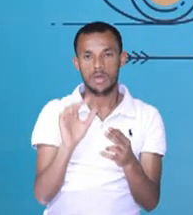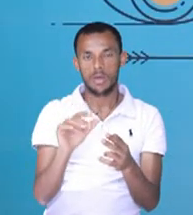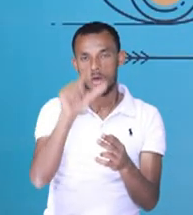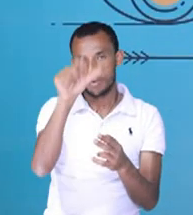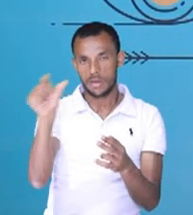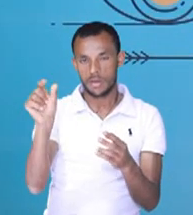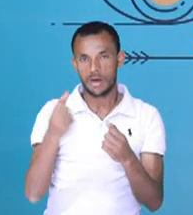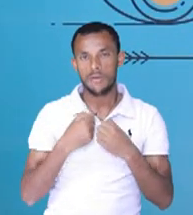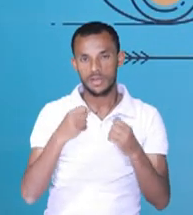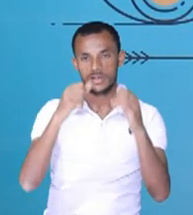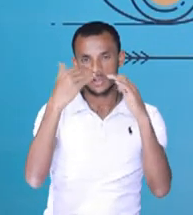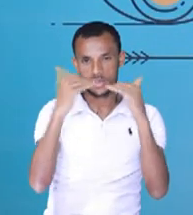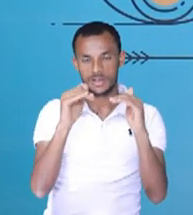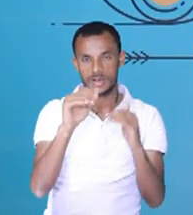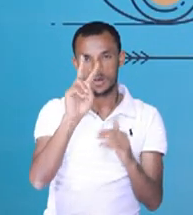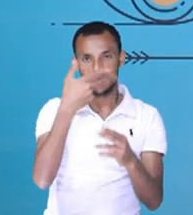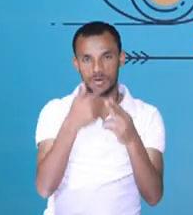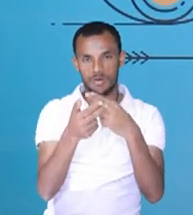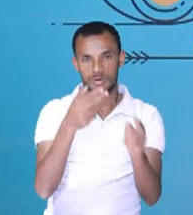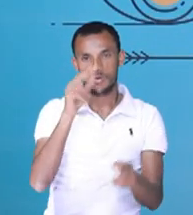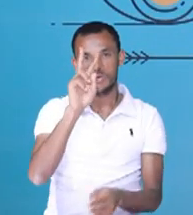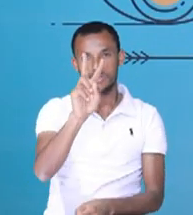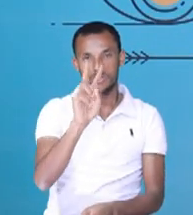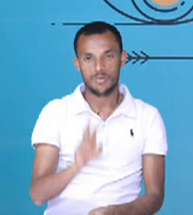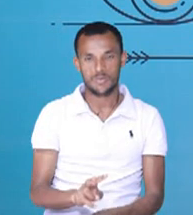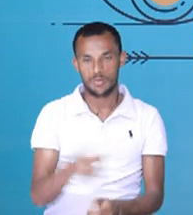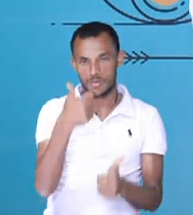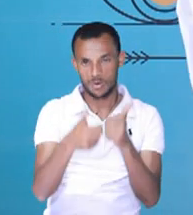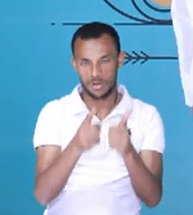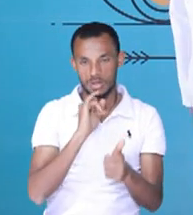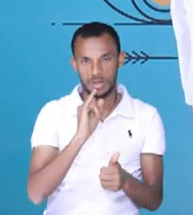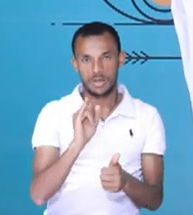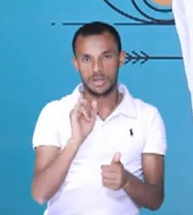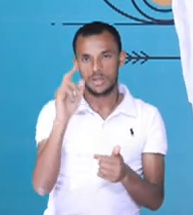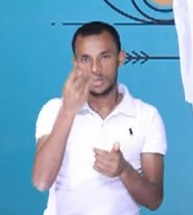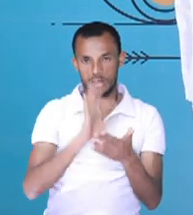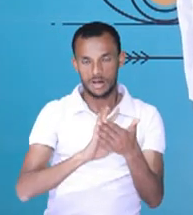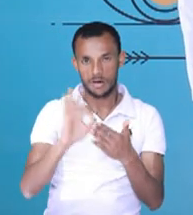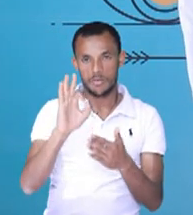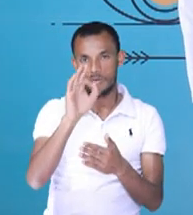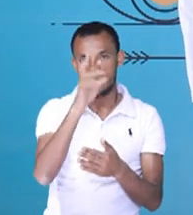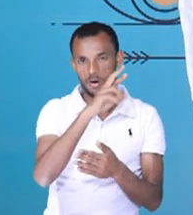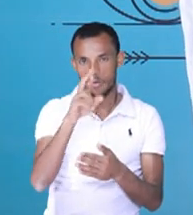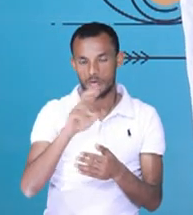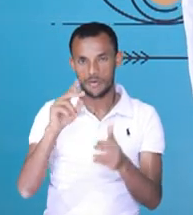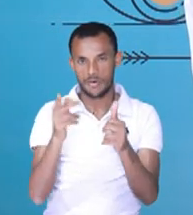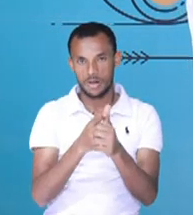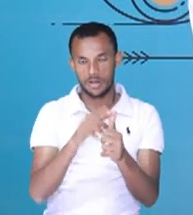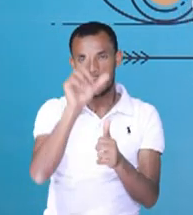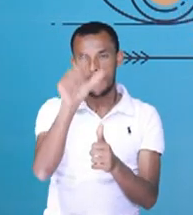matrix having a size 2 by 2 it will be, which is the number of rows of the first